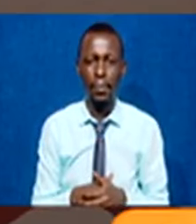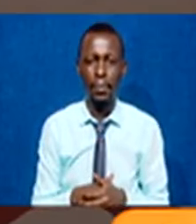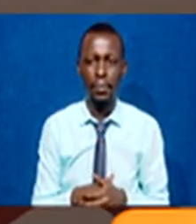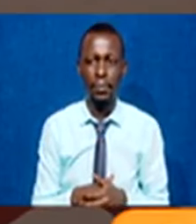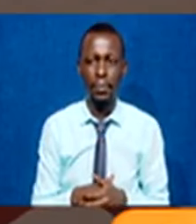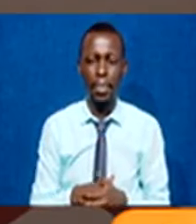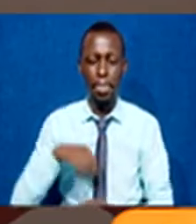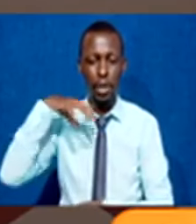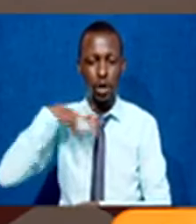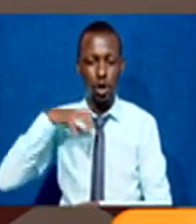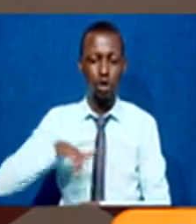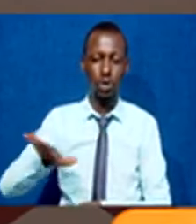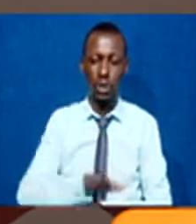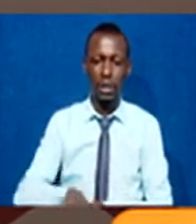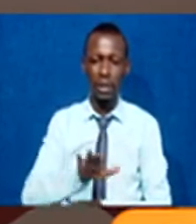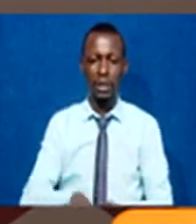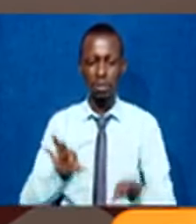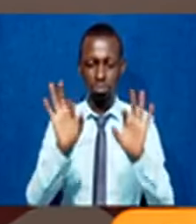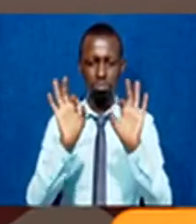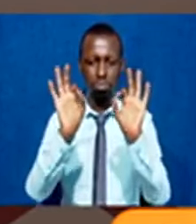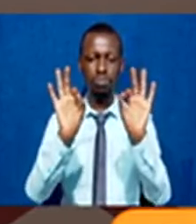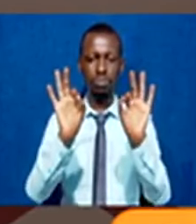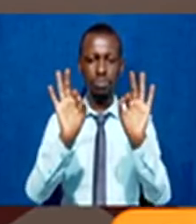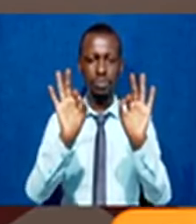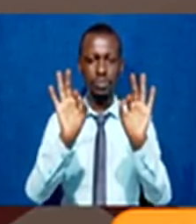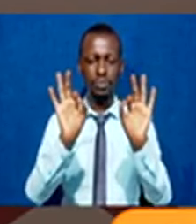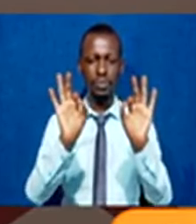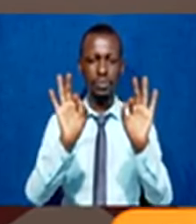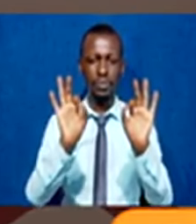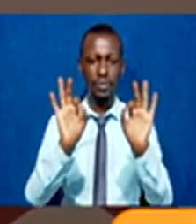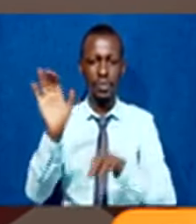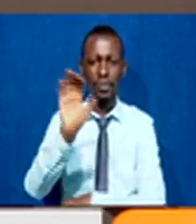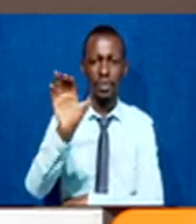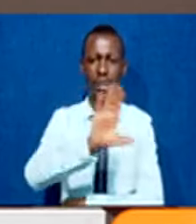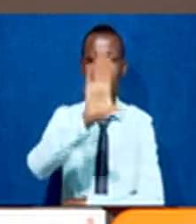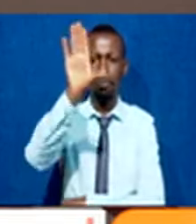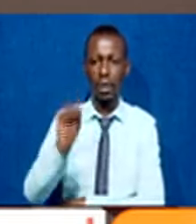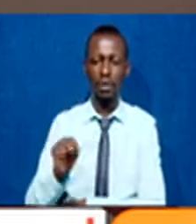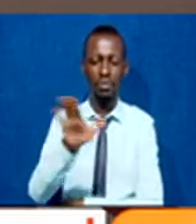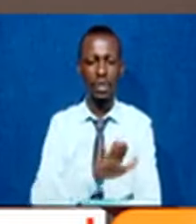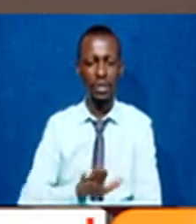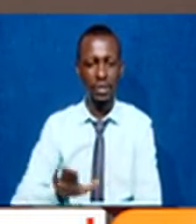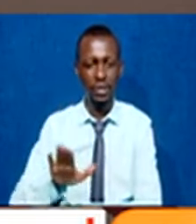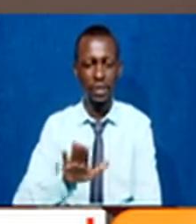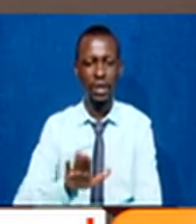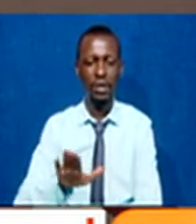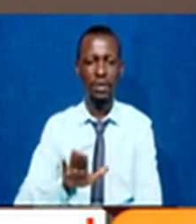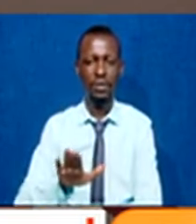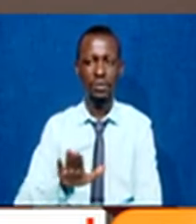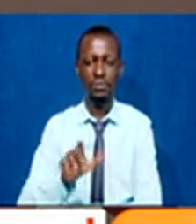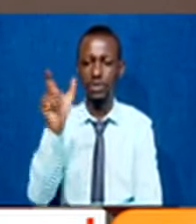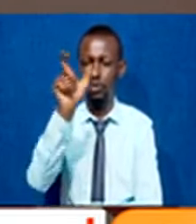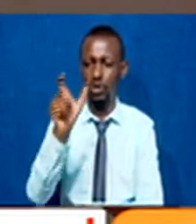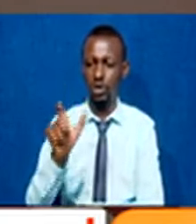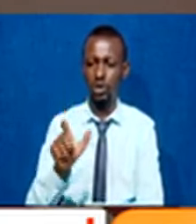well positioned to be one of those hubs in Africa for local and